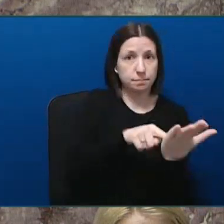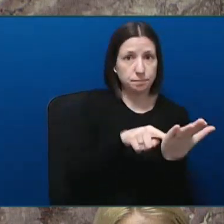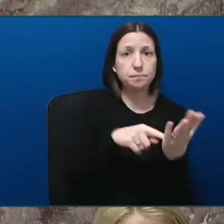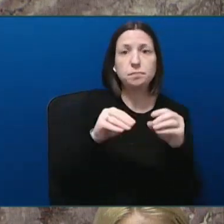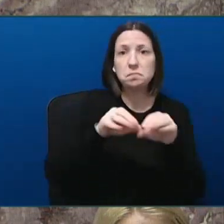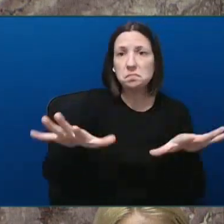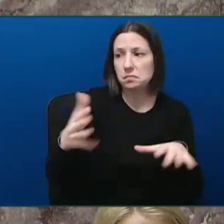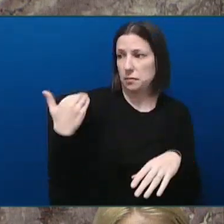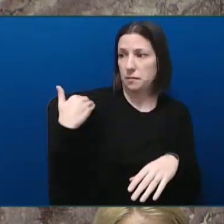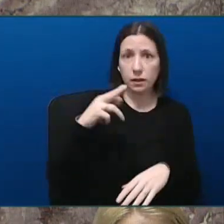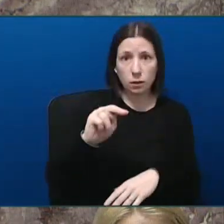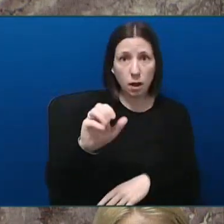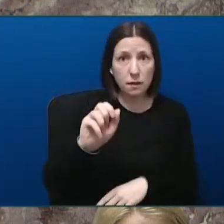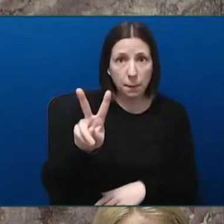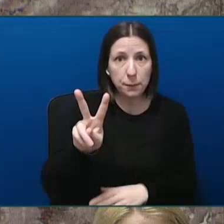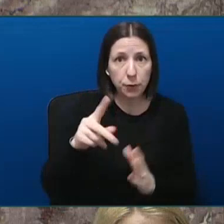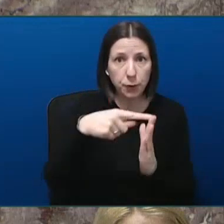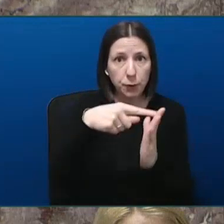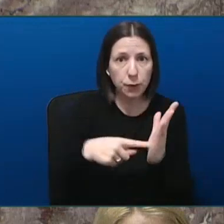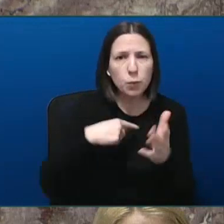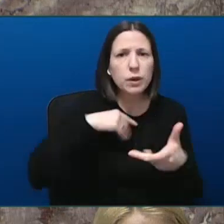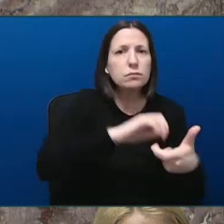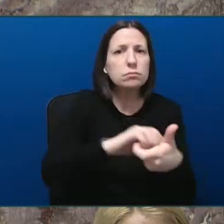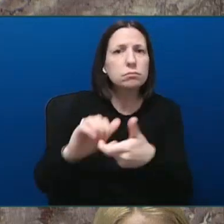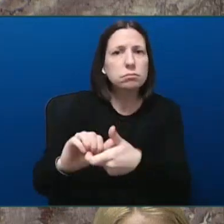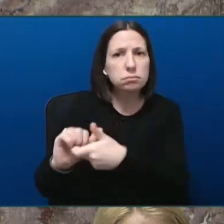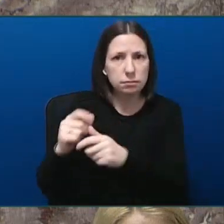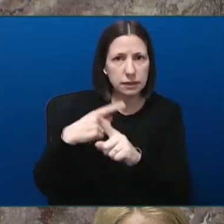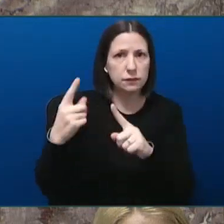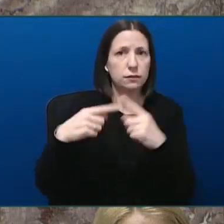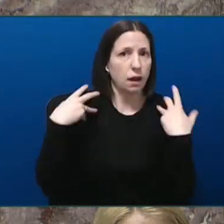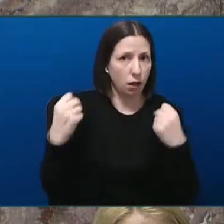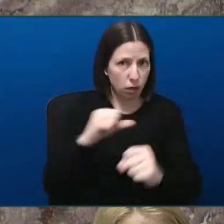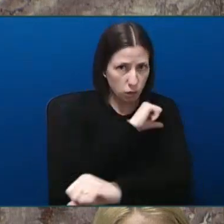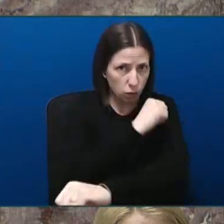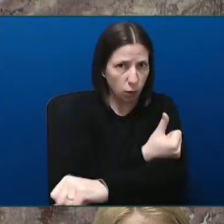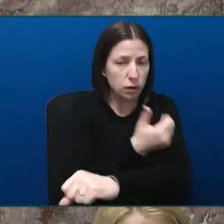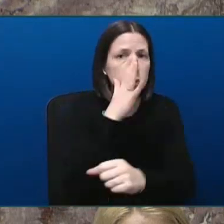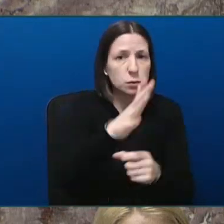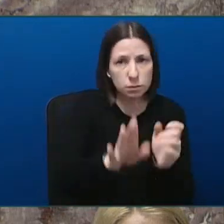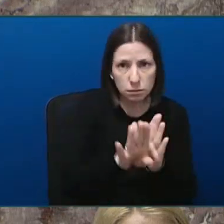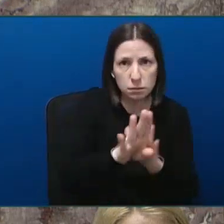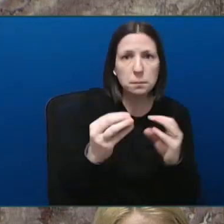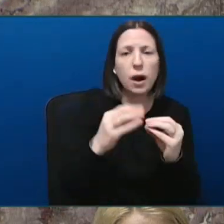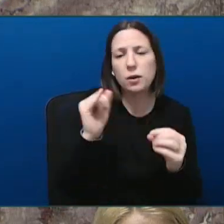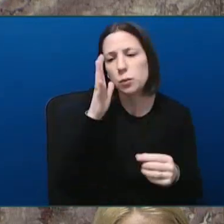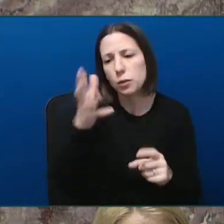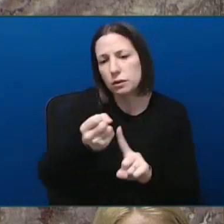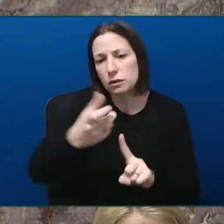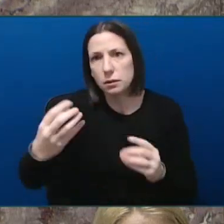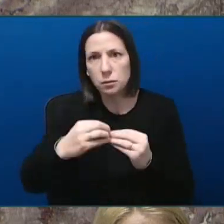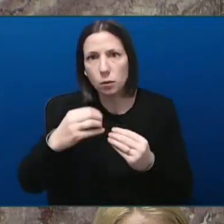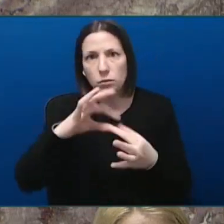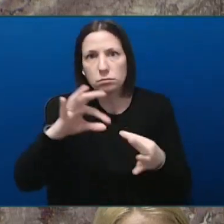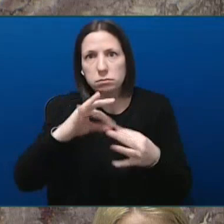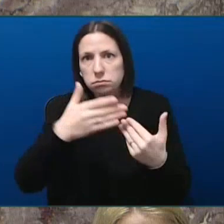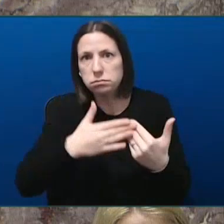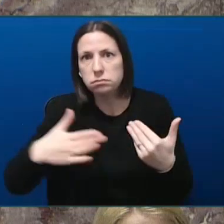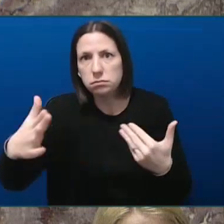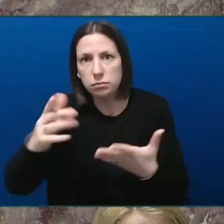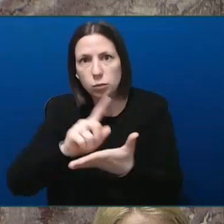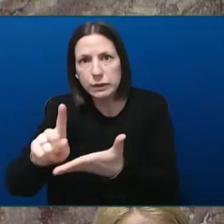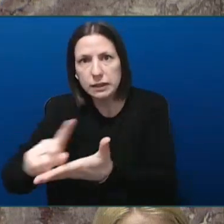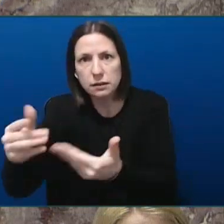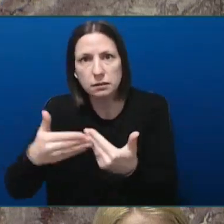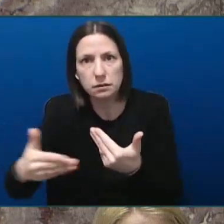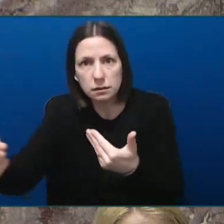are undertaking with health authorities to build, and there'll be more to say on that, obviously, in the coming weeks. And in the interim, what we are